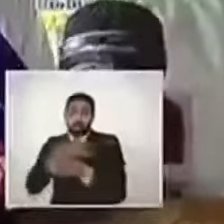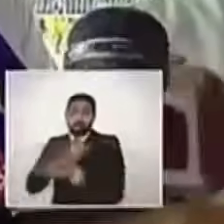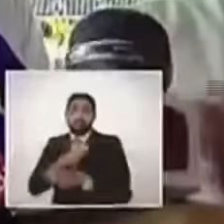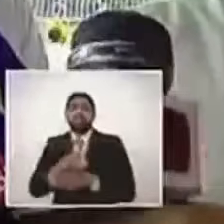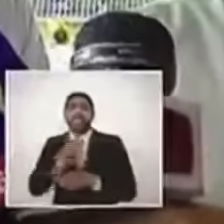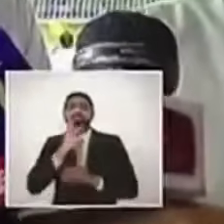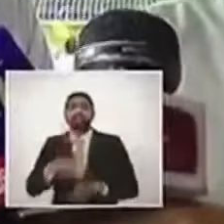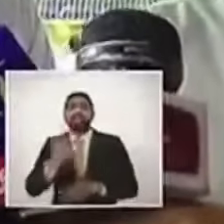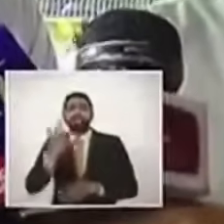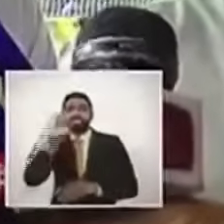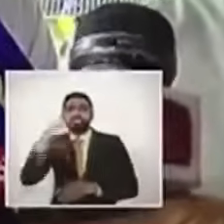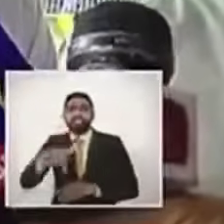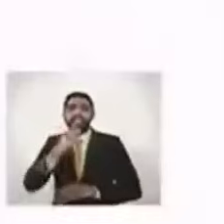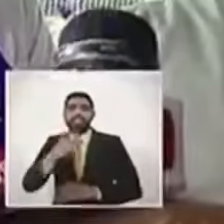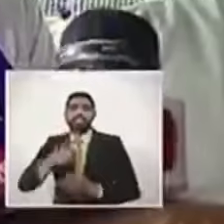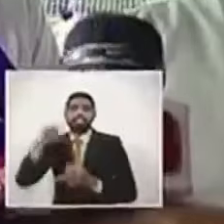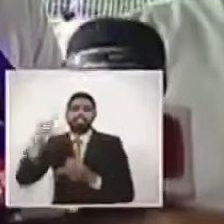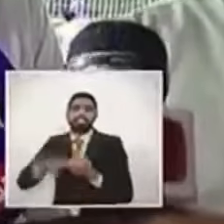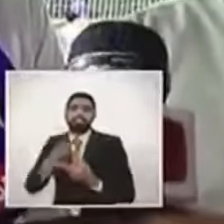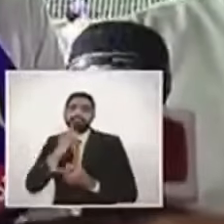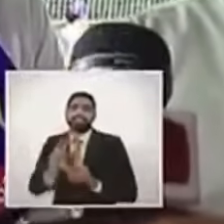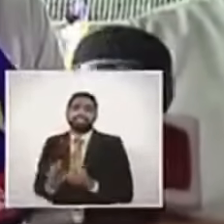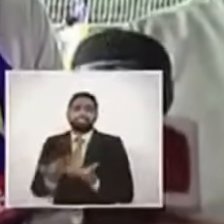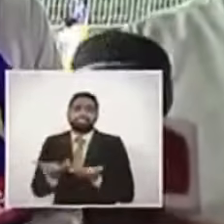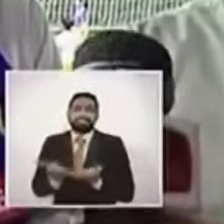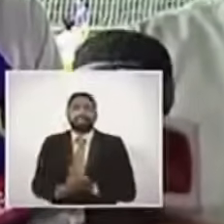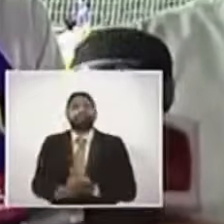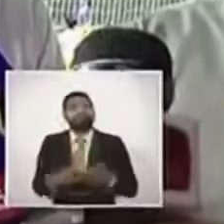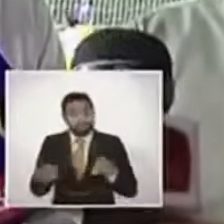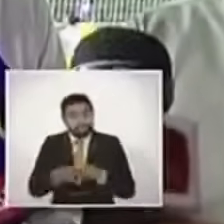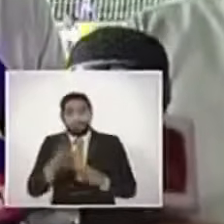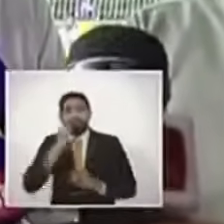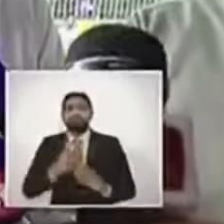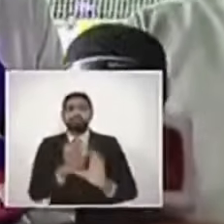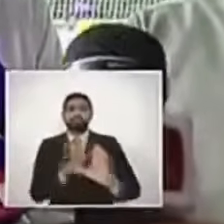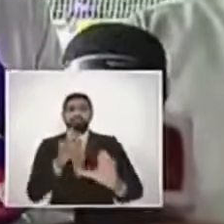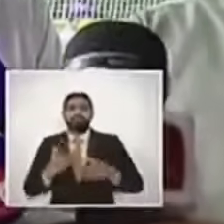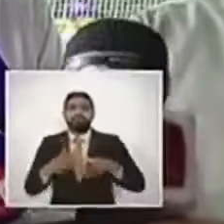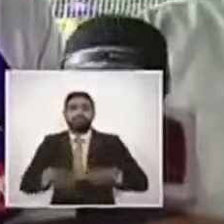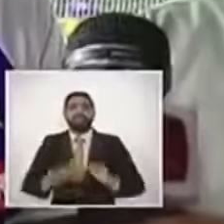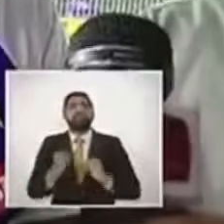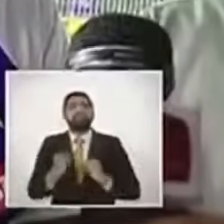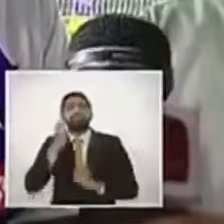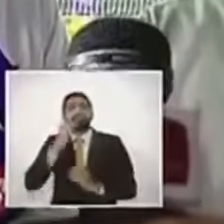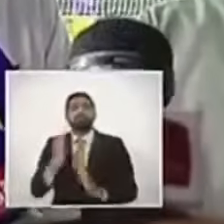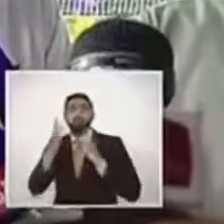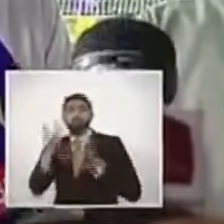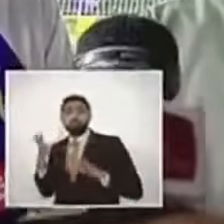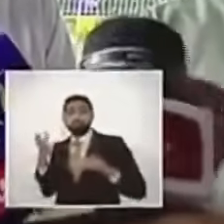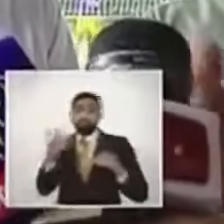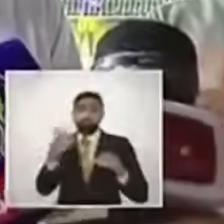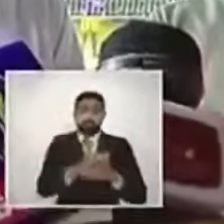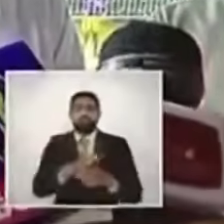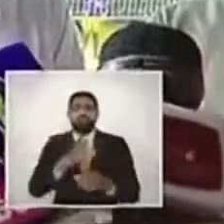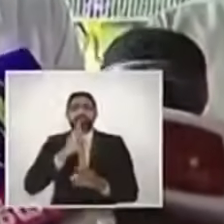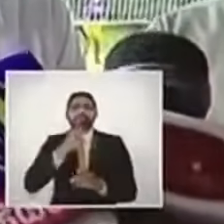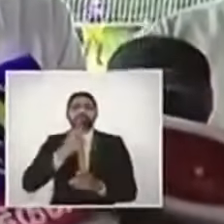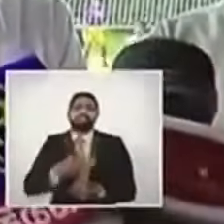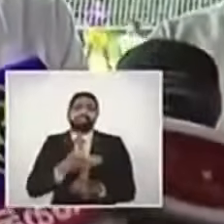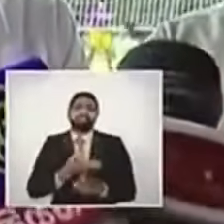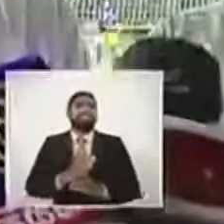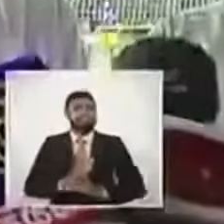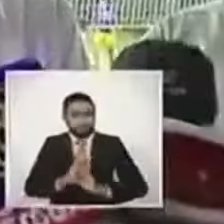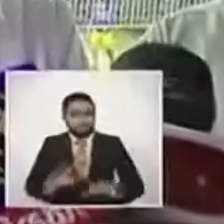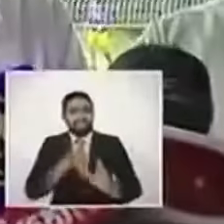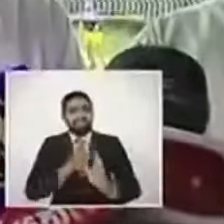is restocked. On the one hand, there are long queues seen when everyone goes to filling stations to pump fuel, and on the other hand, when everyone fills their tanks, it automatically